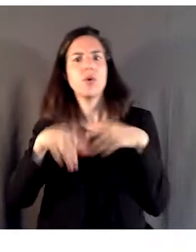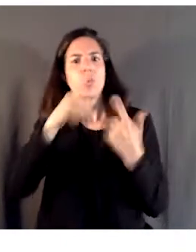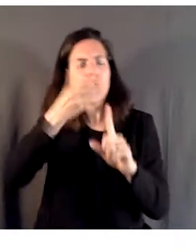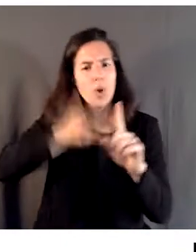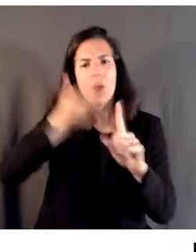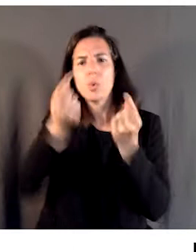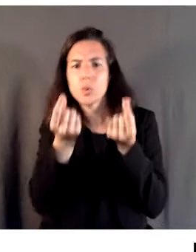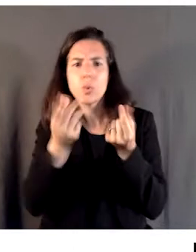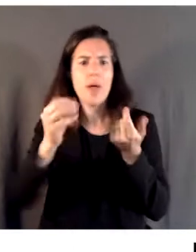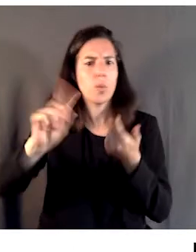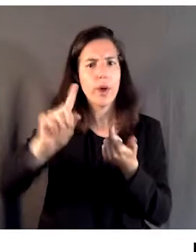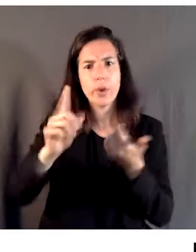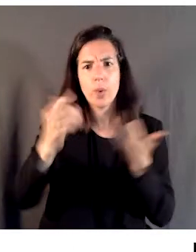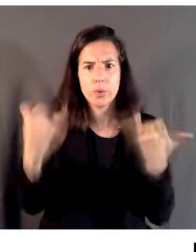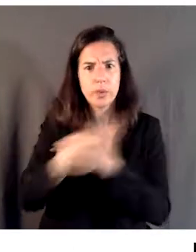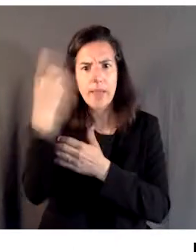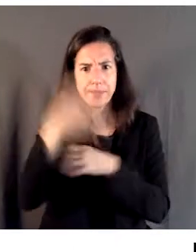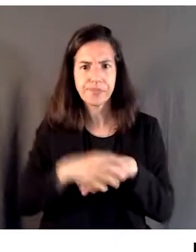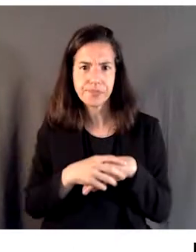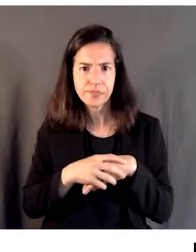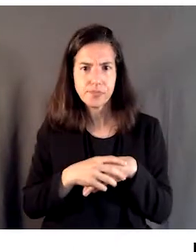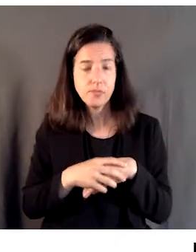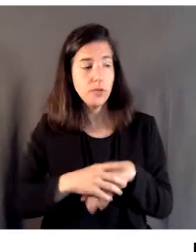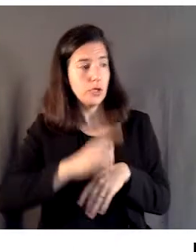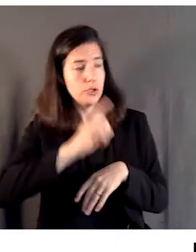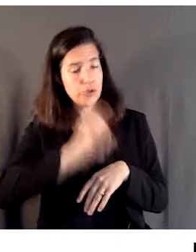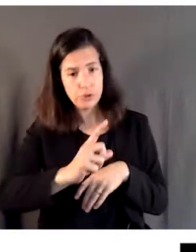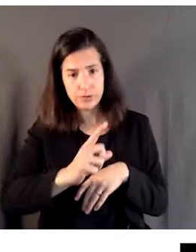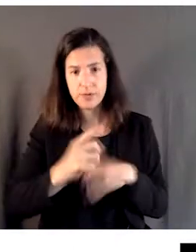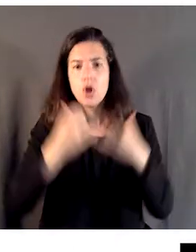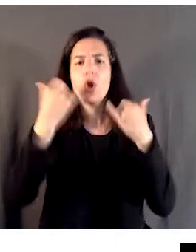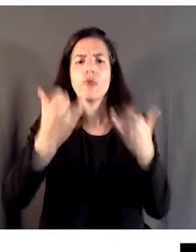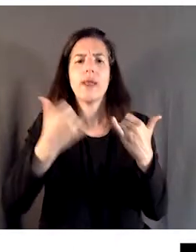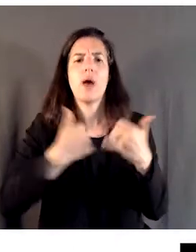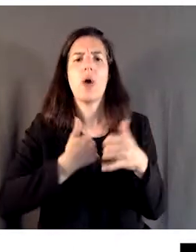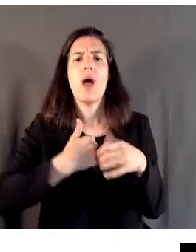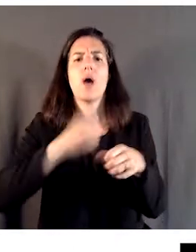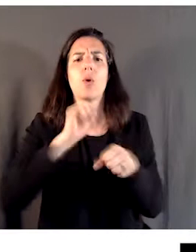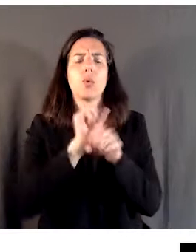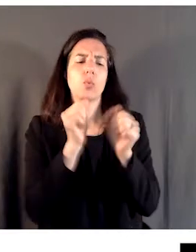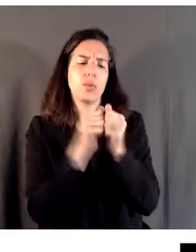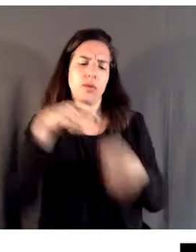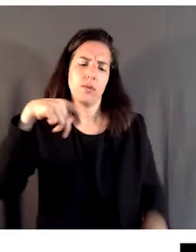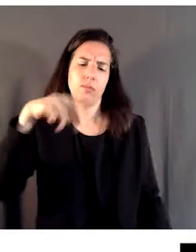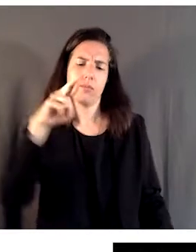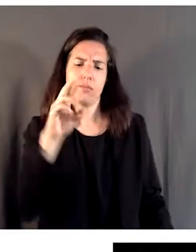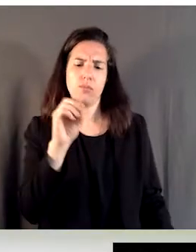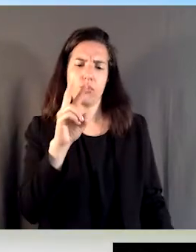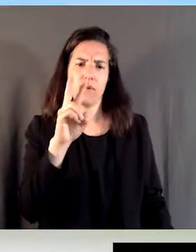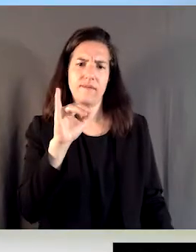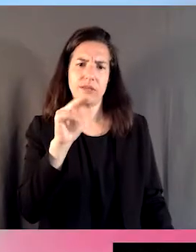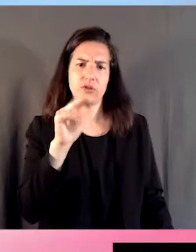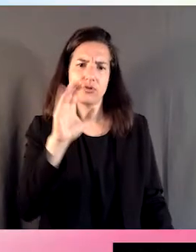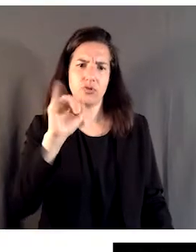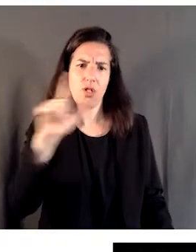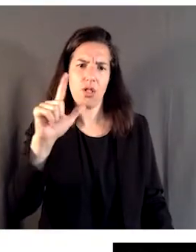bit? Sure. So right now I'm with provincial government, and I'm with provincial government of Nova